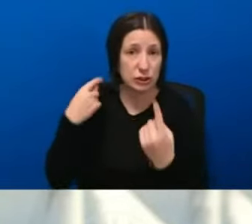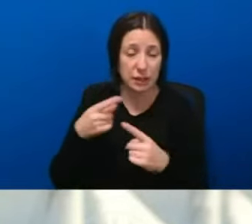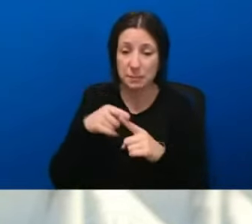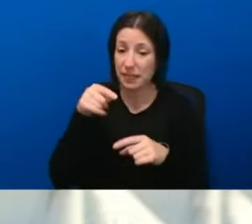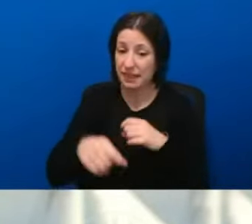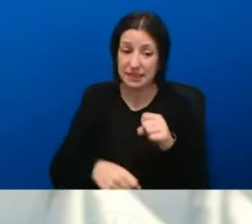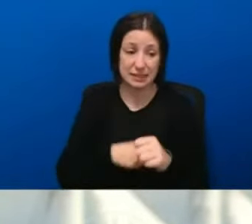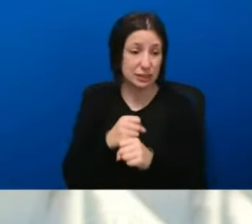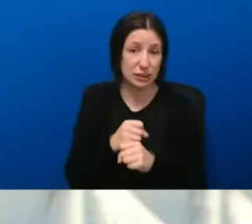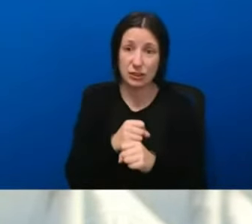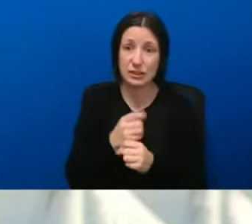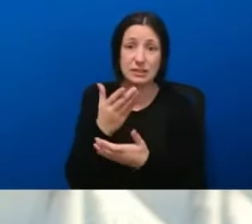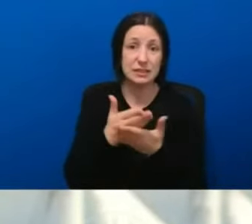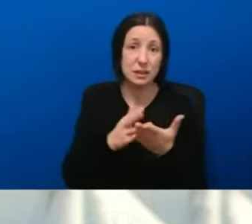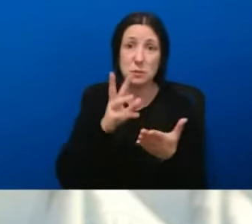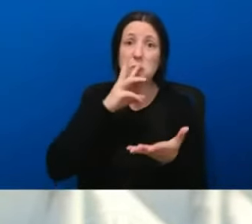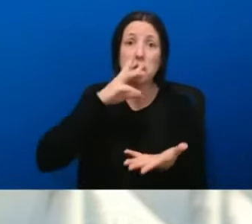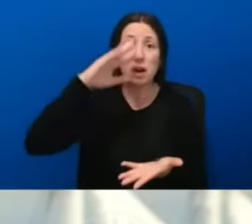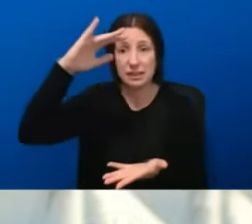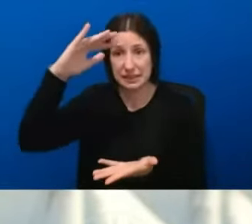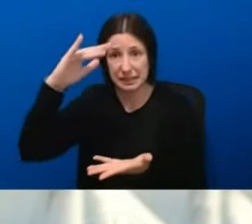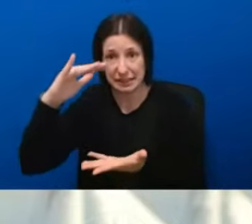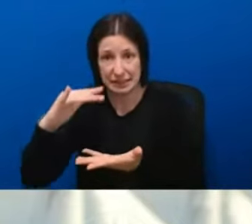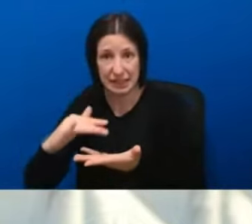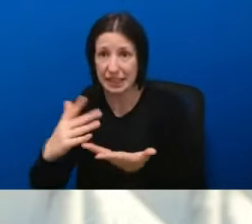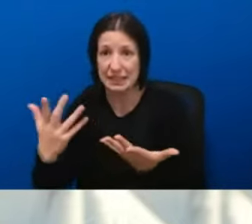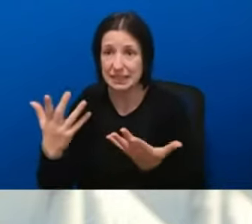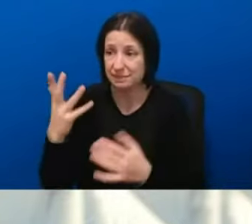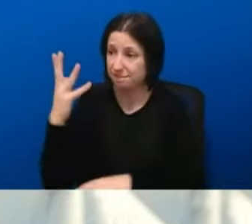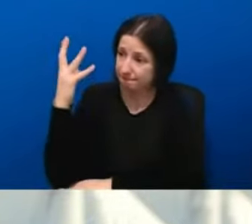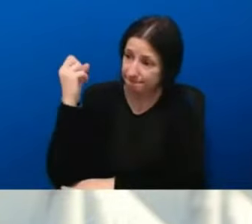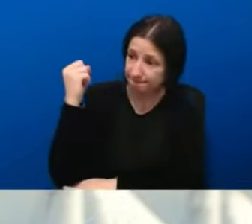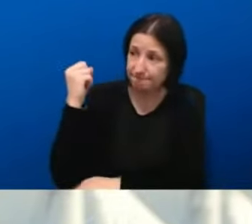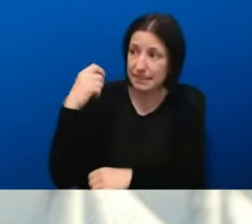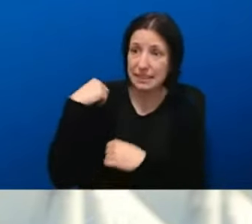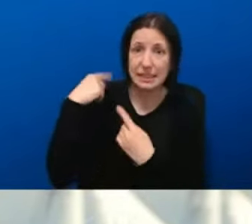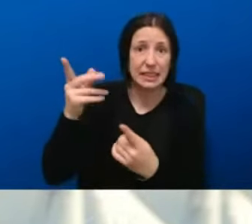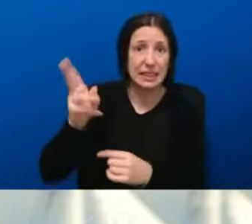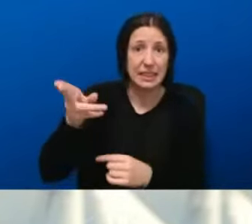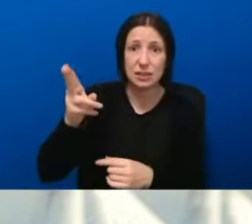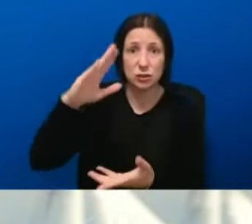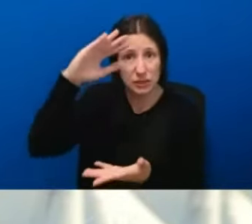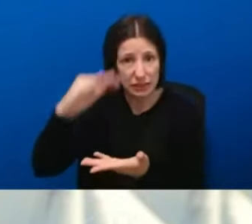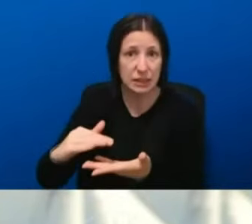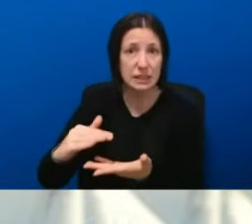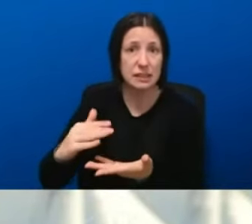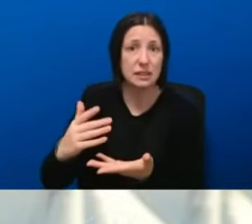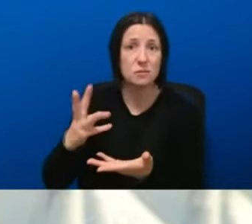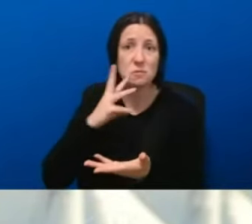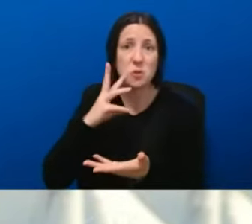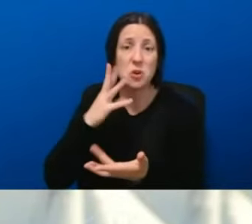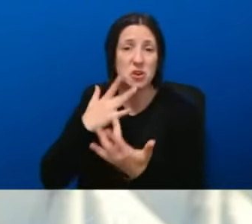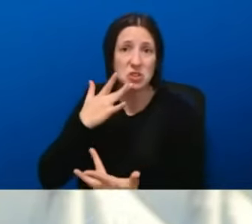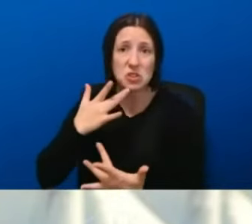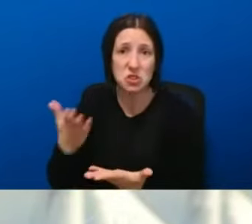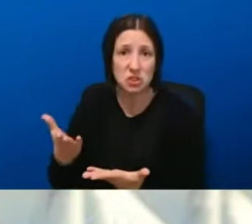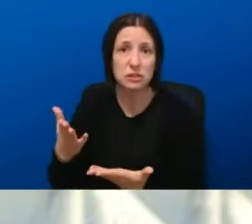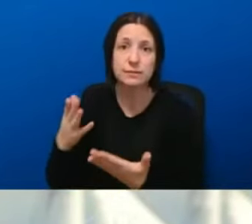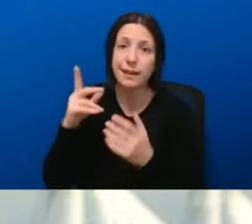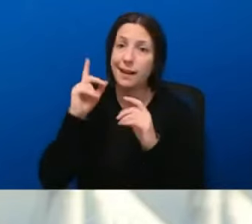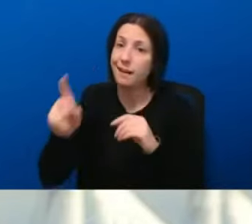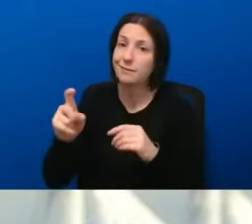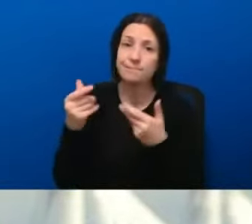level of drought this year in some water basins has been completely unprecedented, and that decision